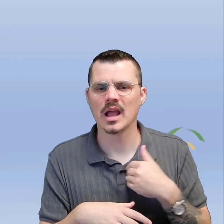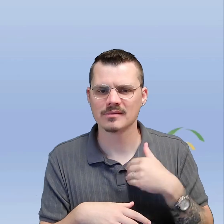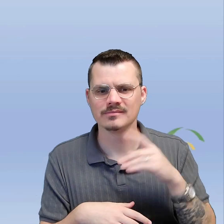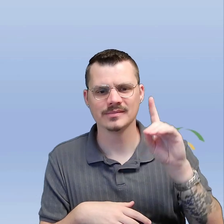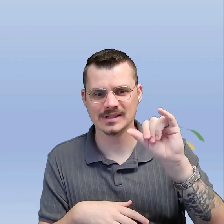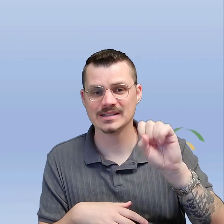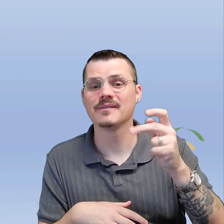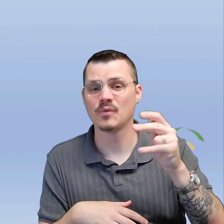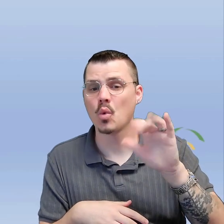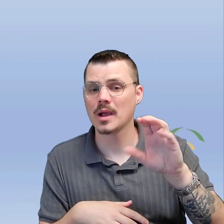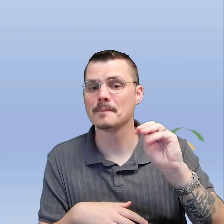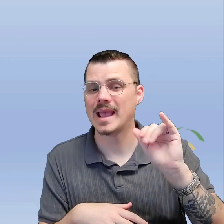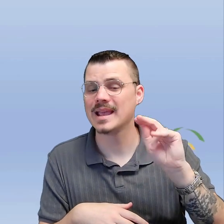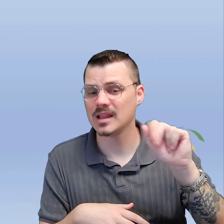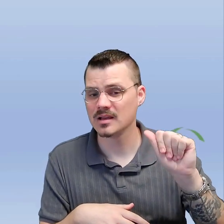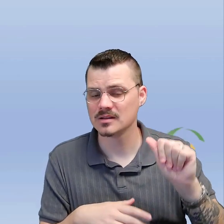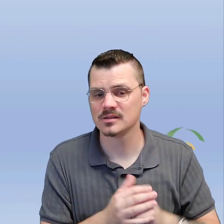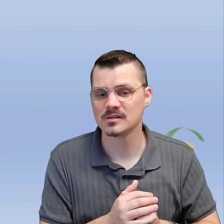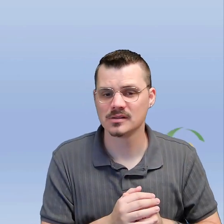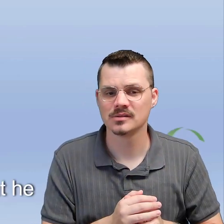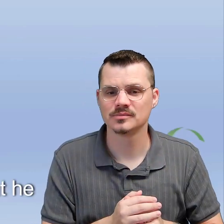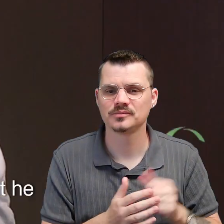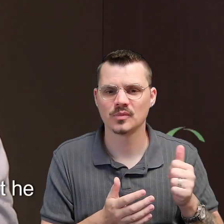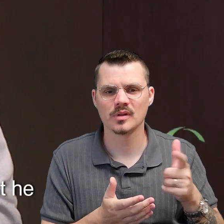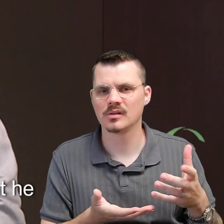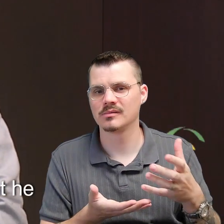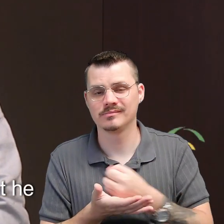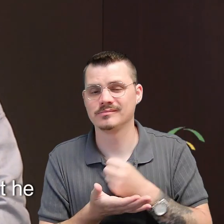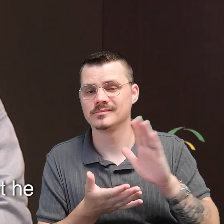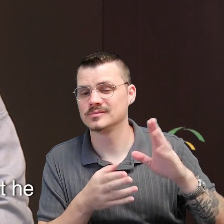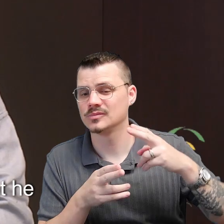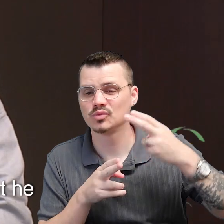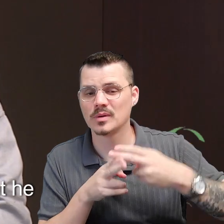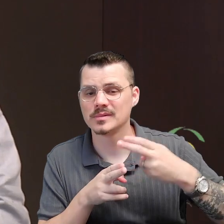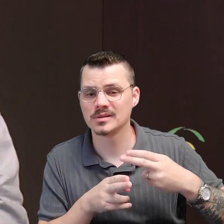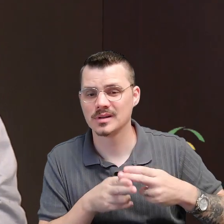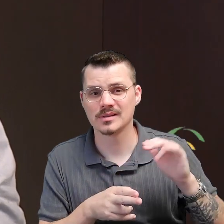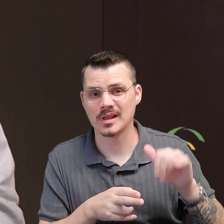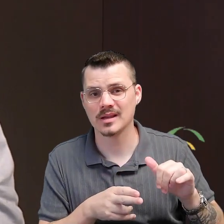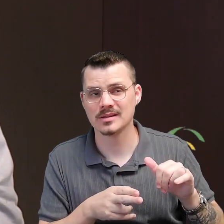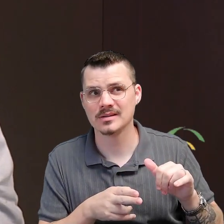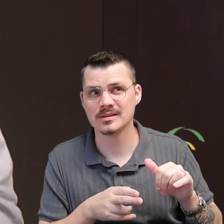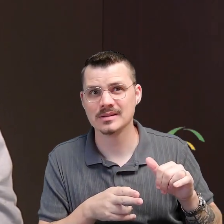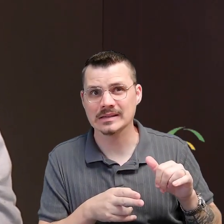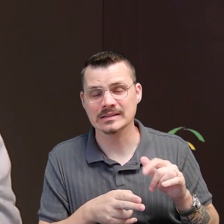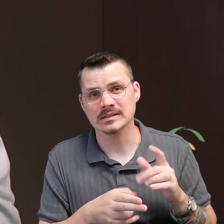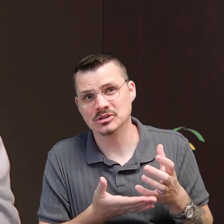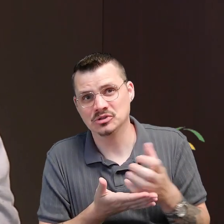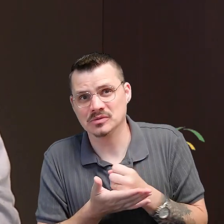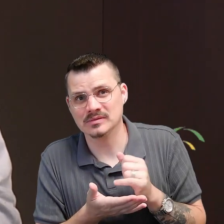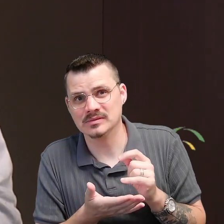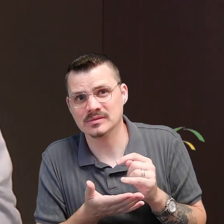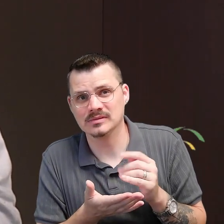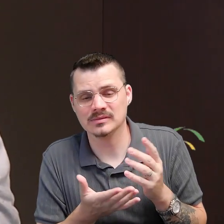prominent dysphoric mania, which earned him all kinds of reputation that he probably didn't deserve,